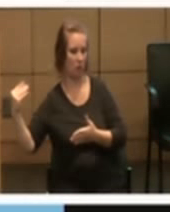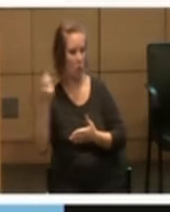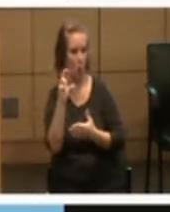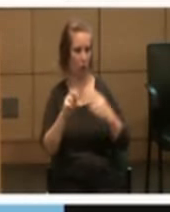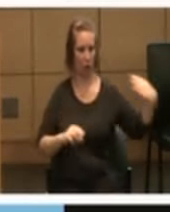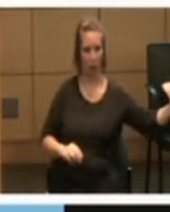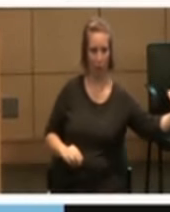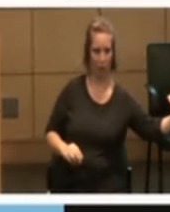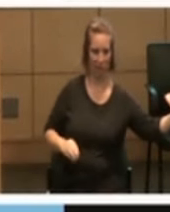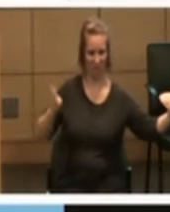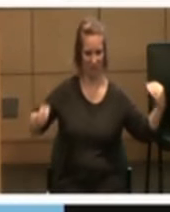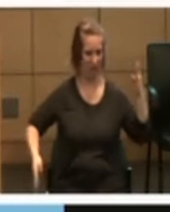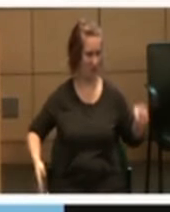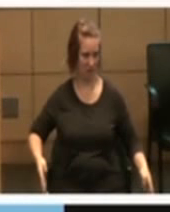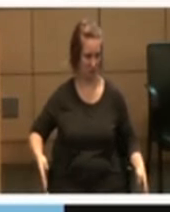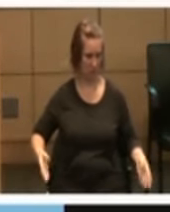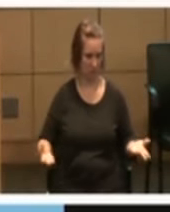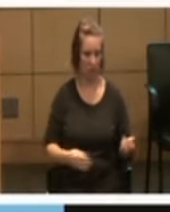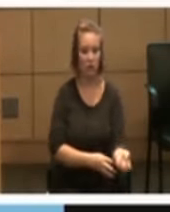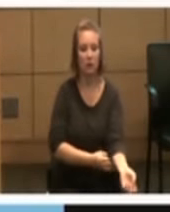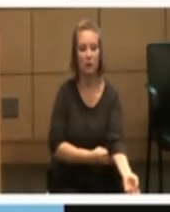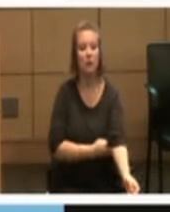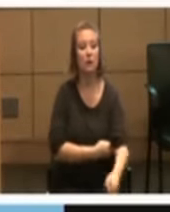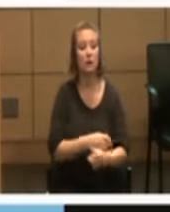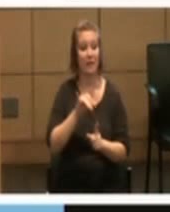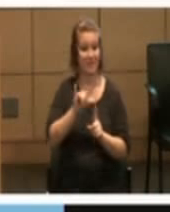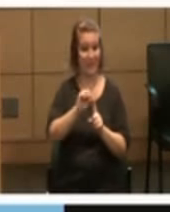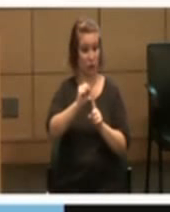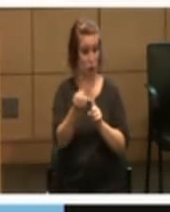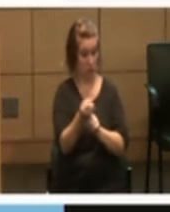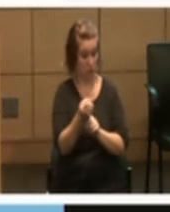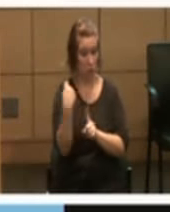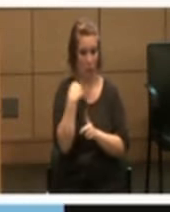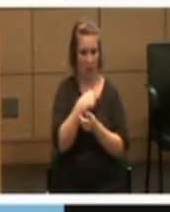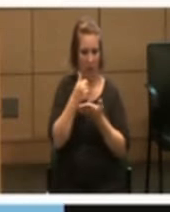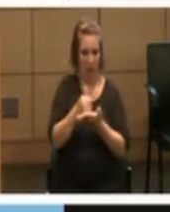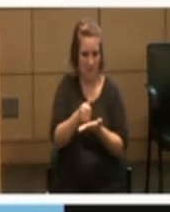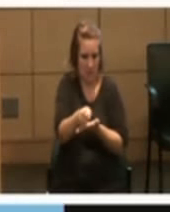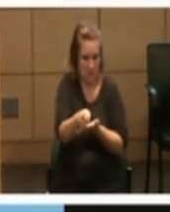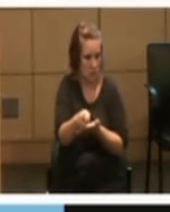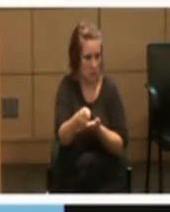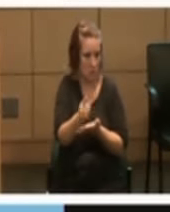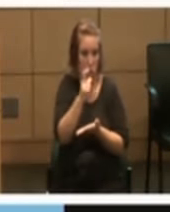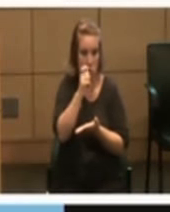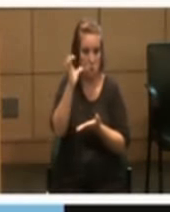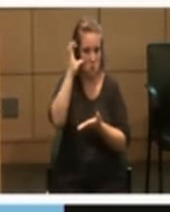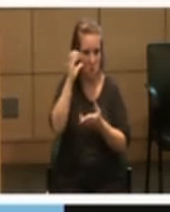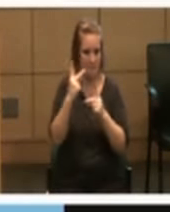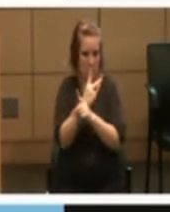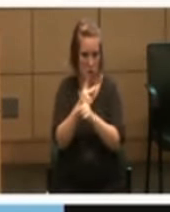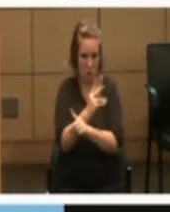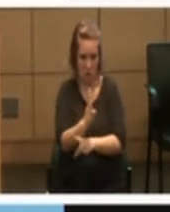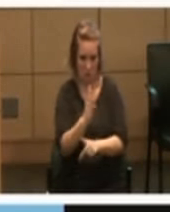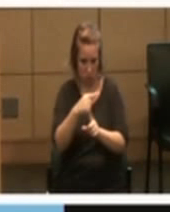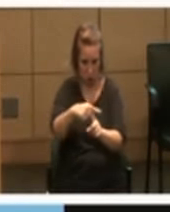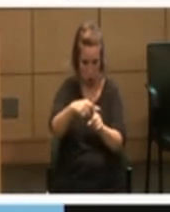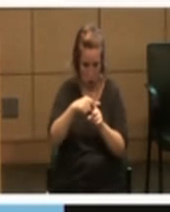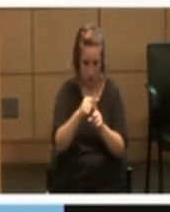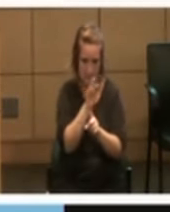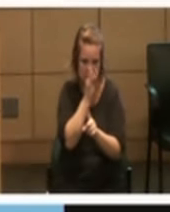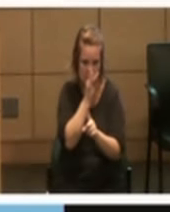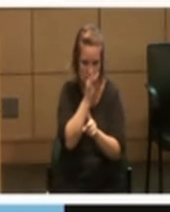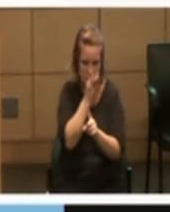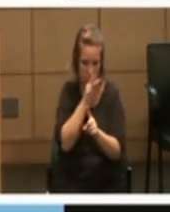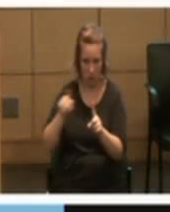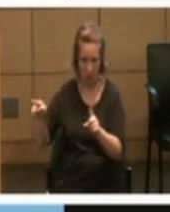so in this situation, we're helping the listener separate which is the target speech and which is the masker speech. And